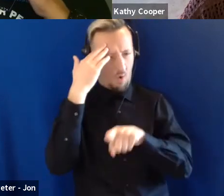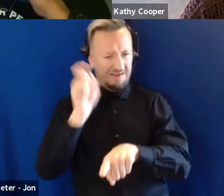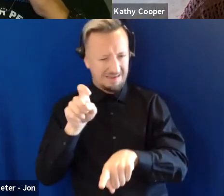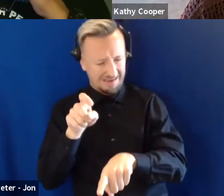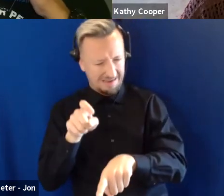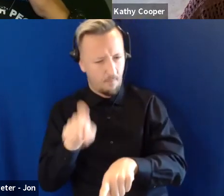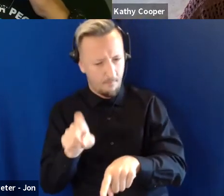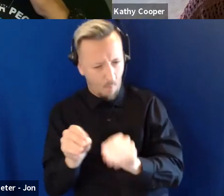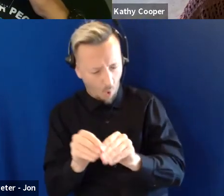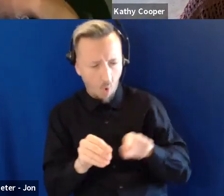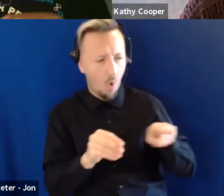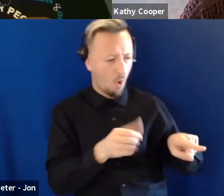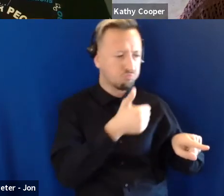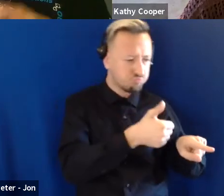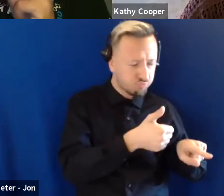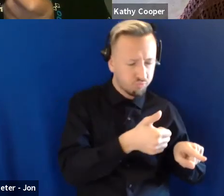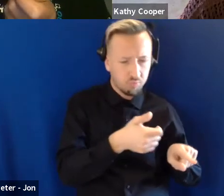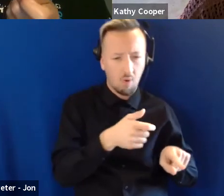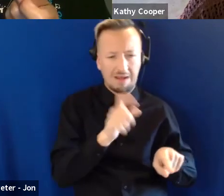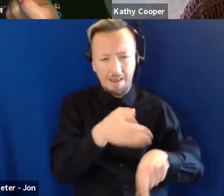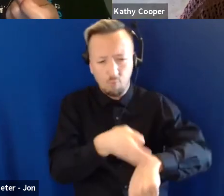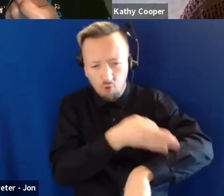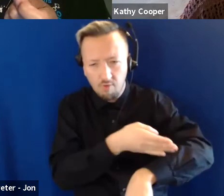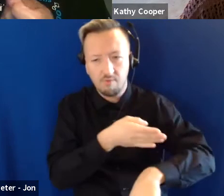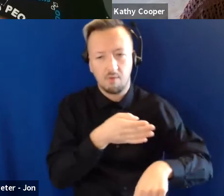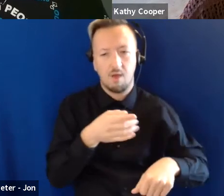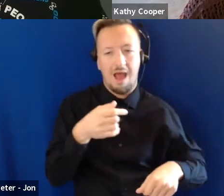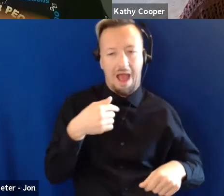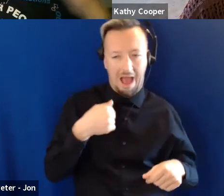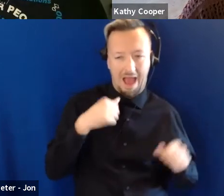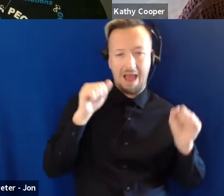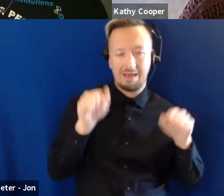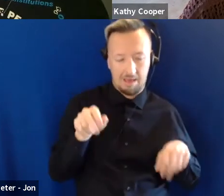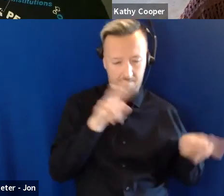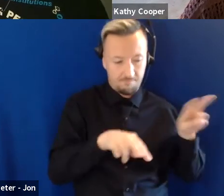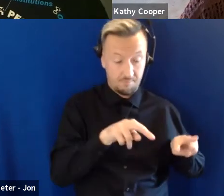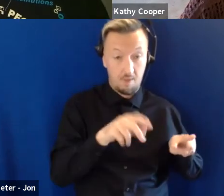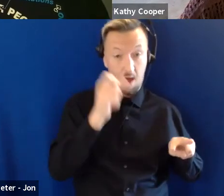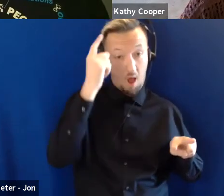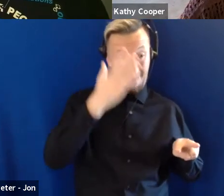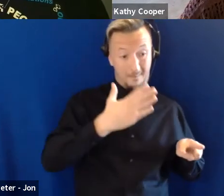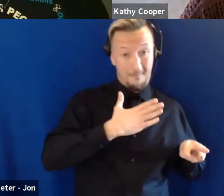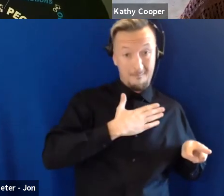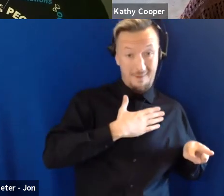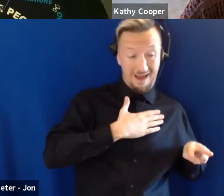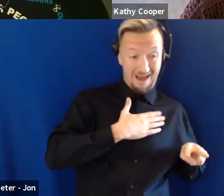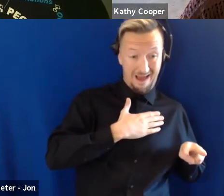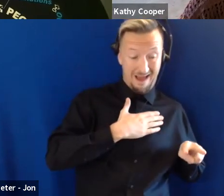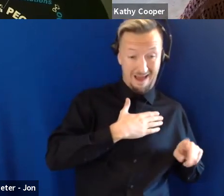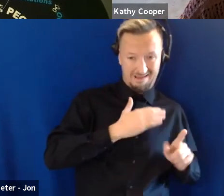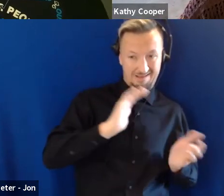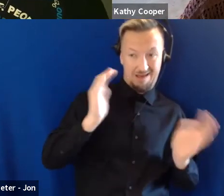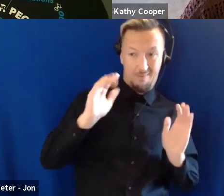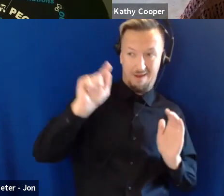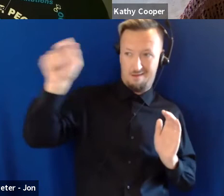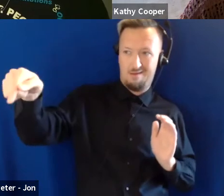could be doing better, and recognize that those barriers are completely different from somebody who literally has